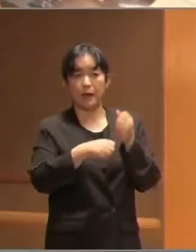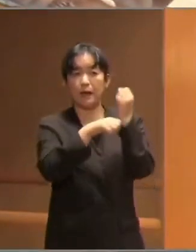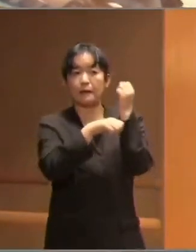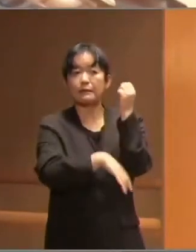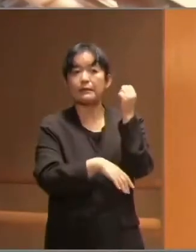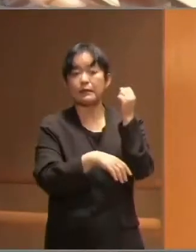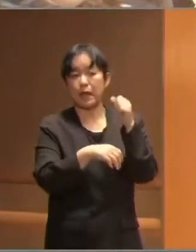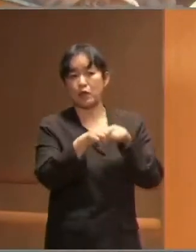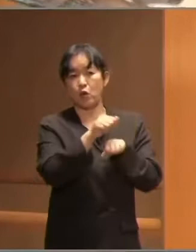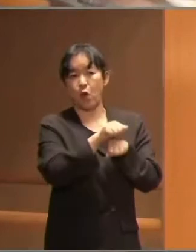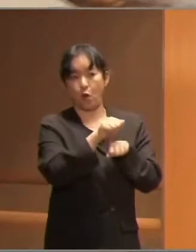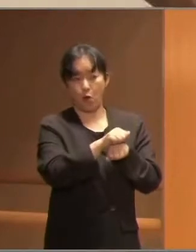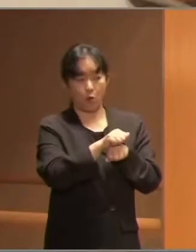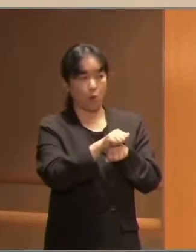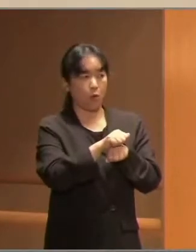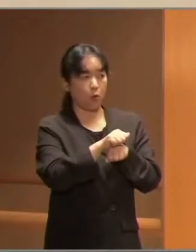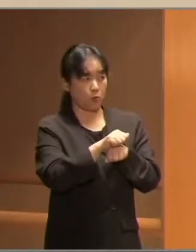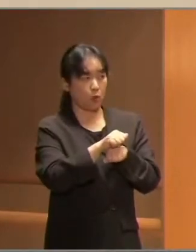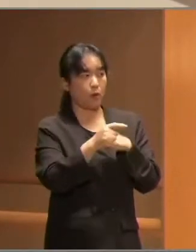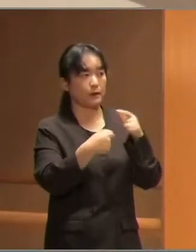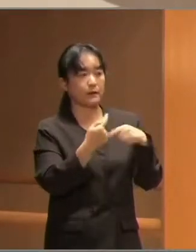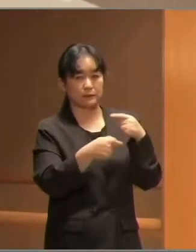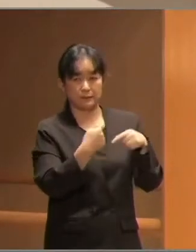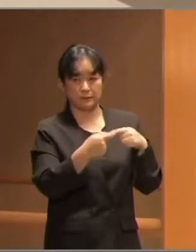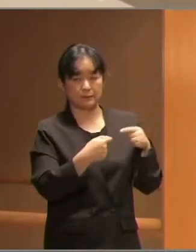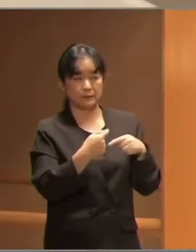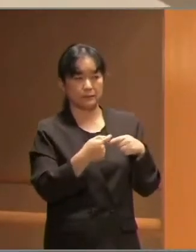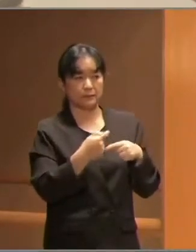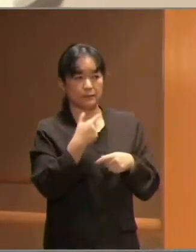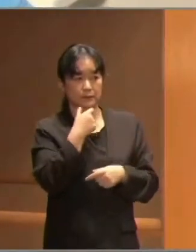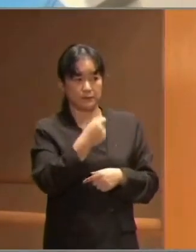Let me now talk about the raw ingredients.